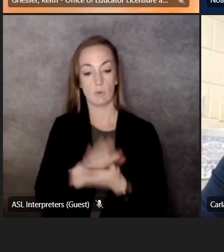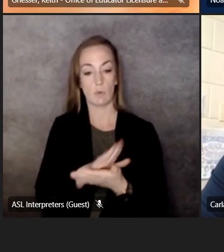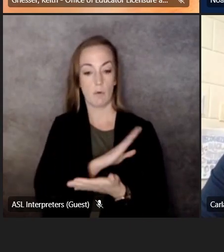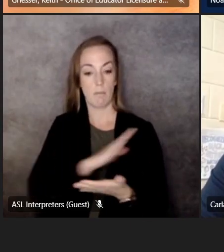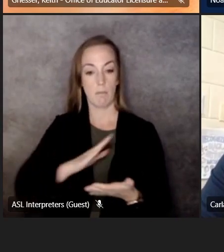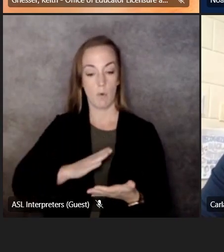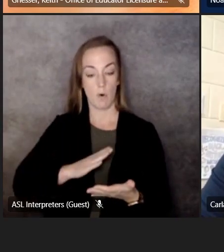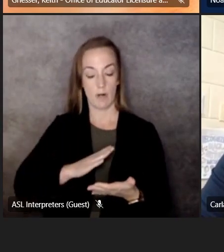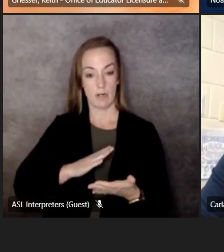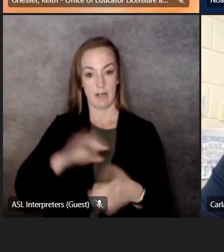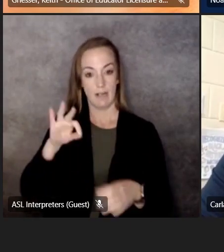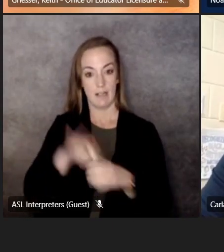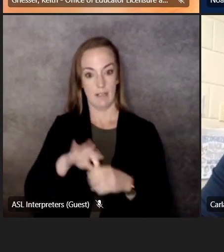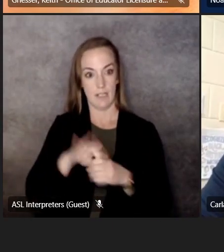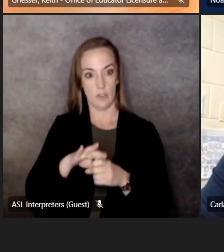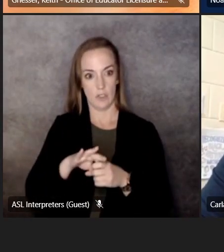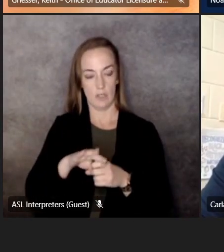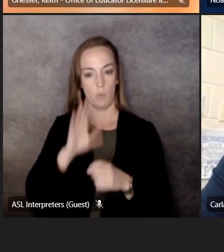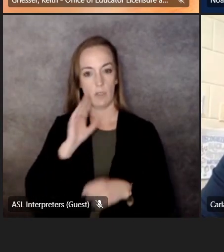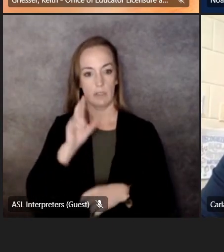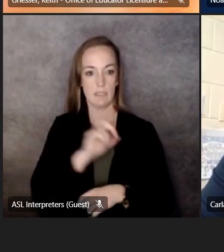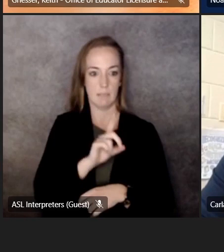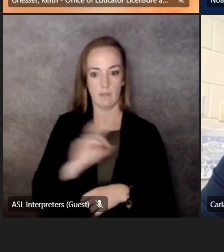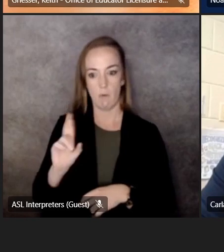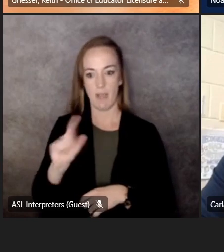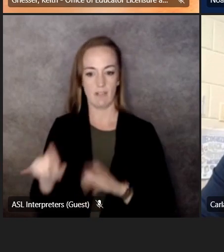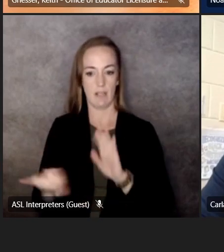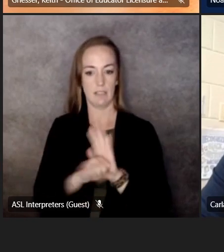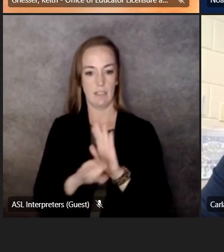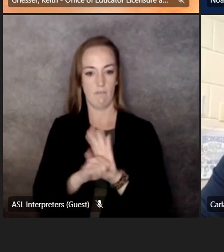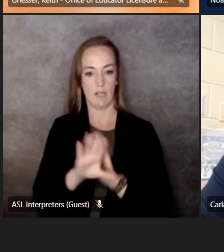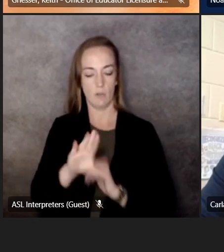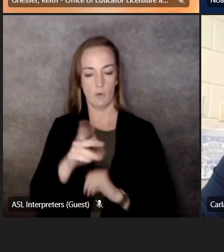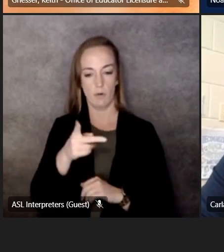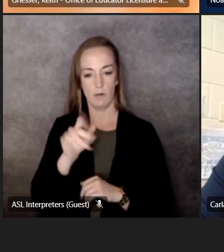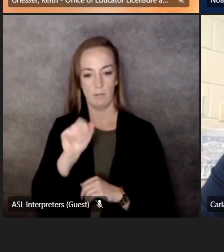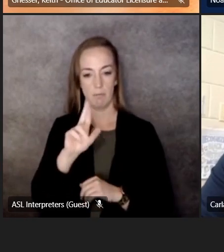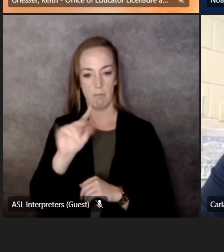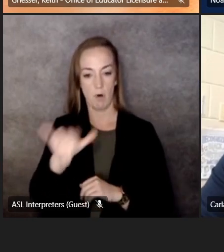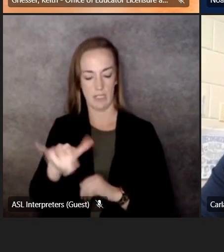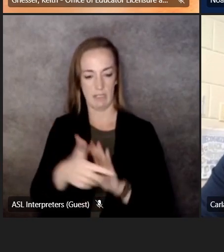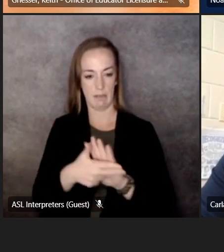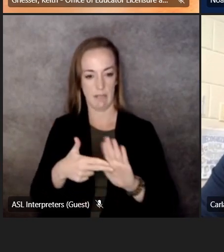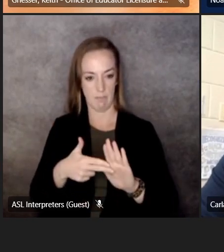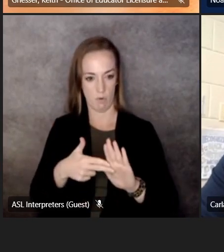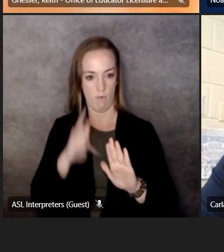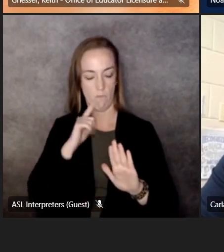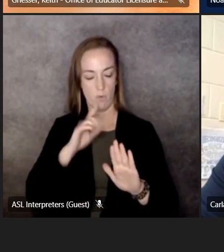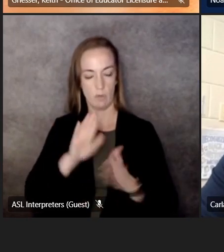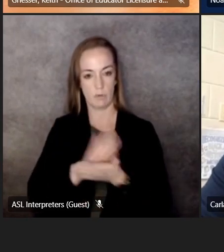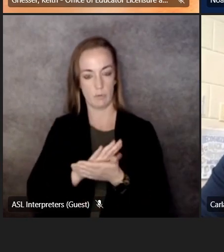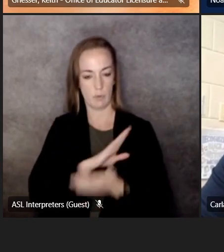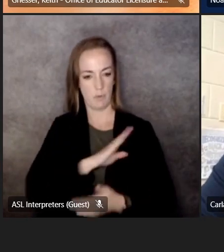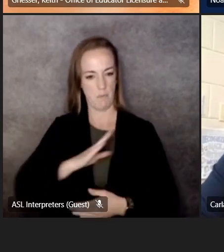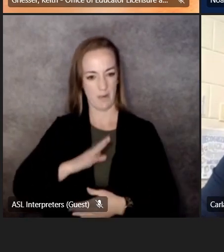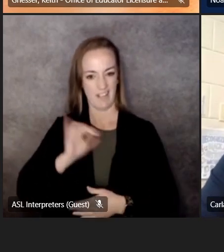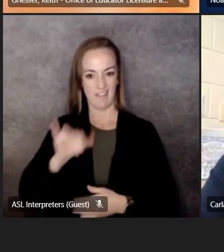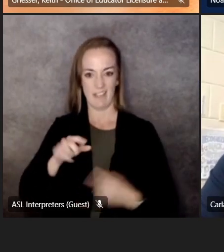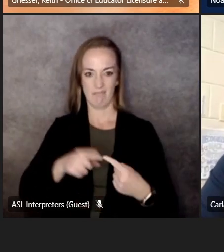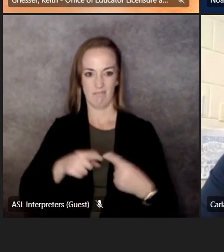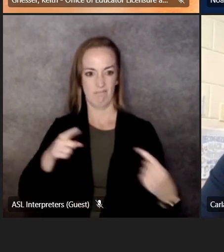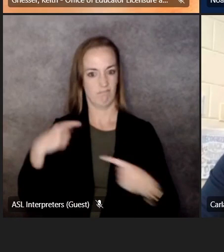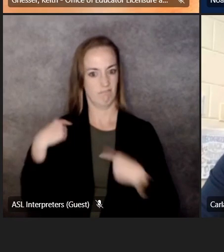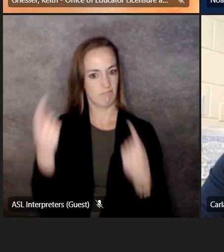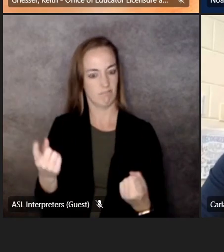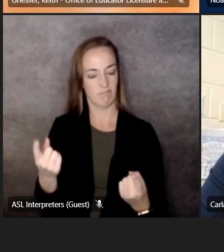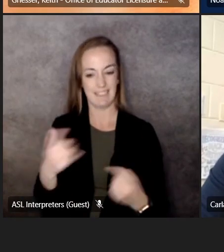you have to identify your party label to run for school board. That's been counter to what typically is the practice in the